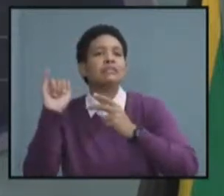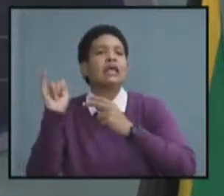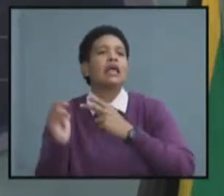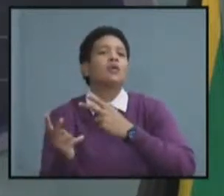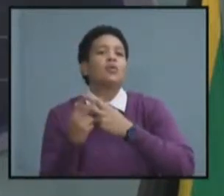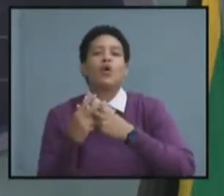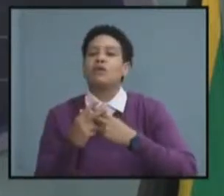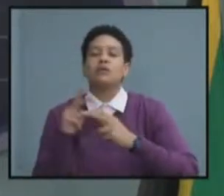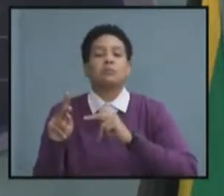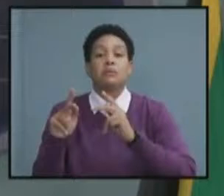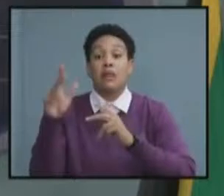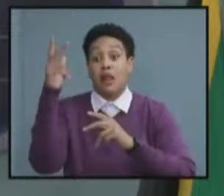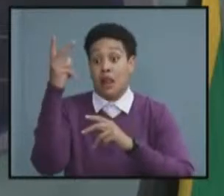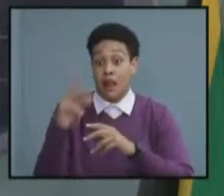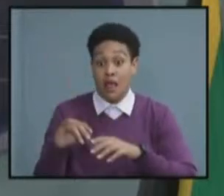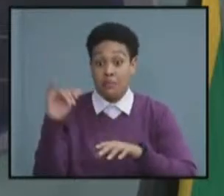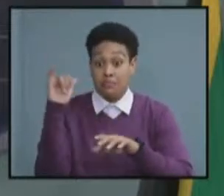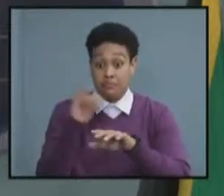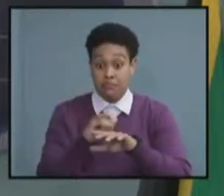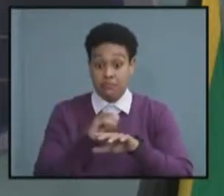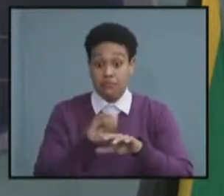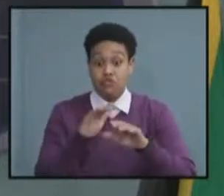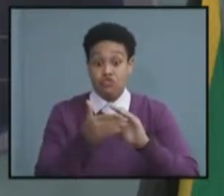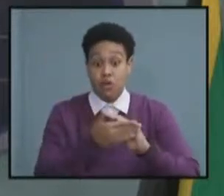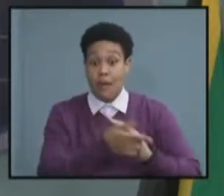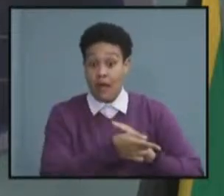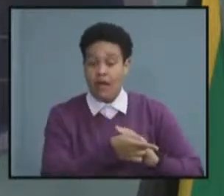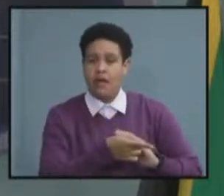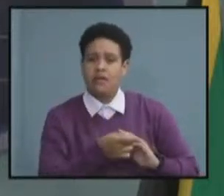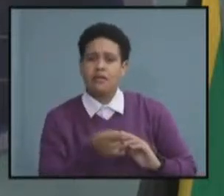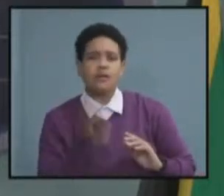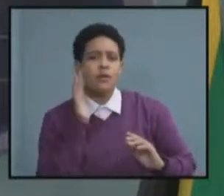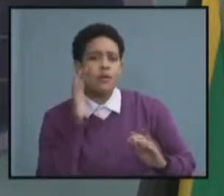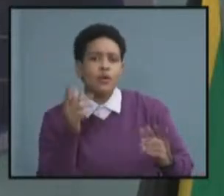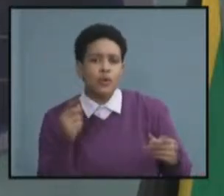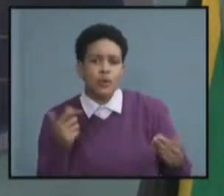will arrive in Jamaica, they will be